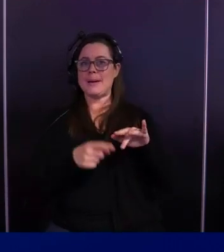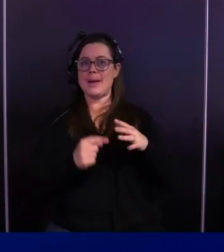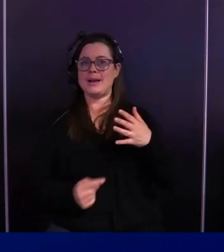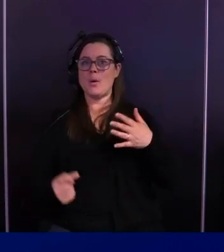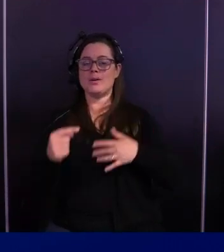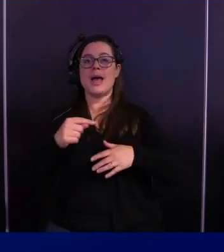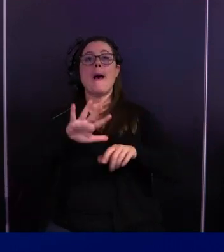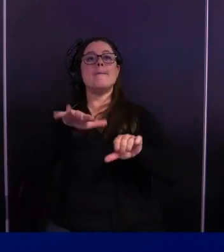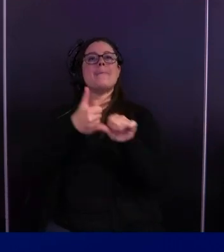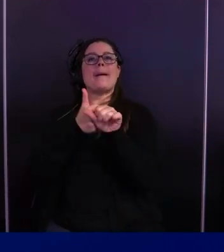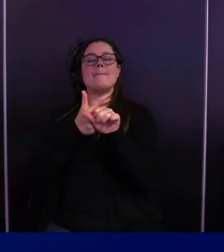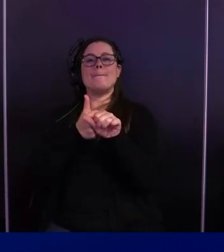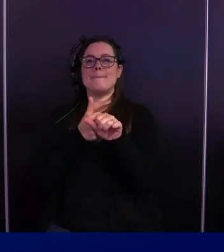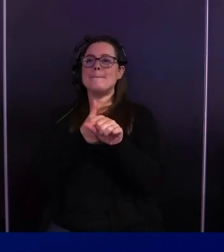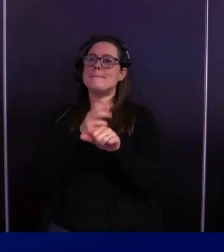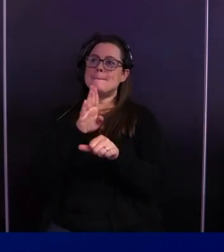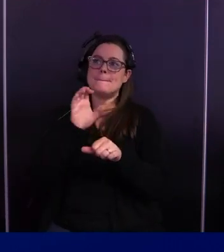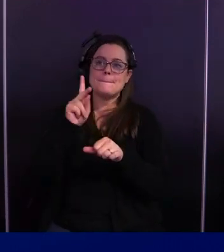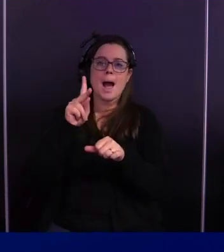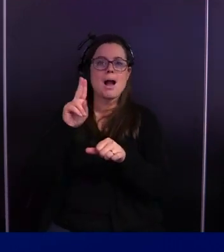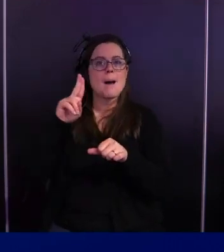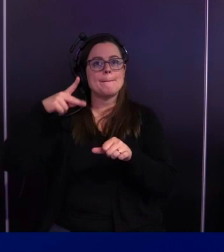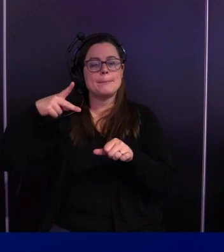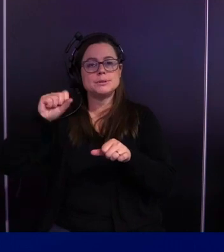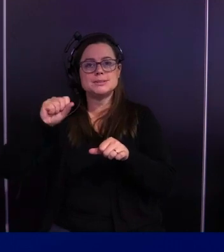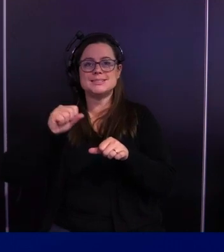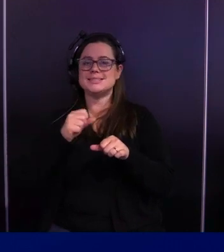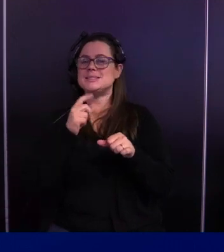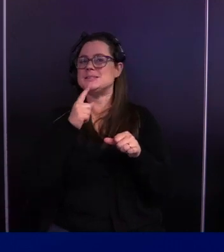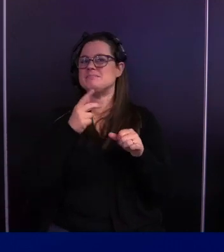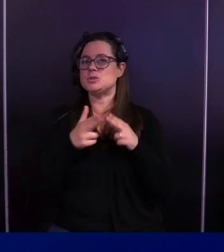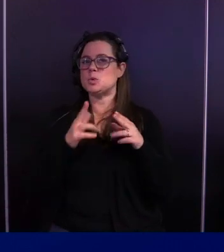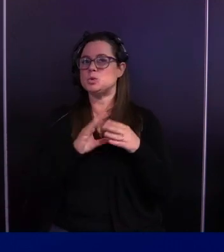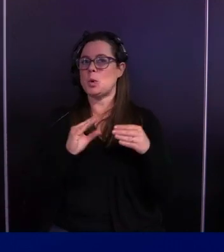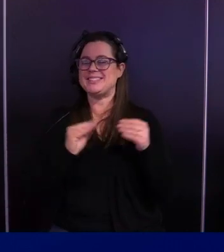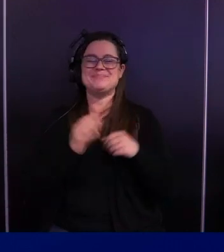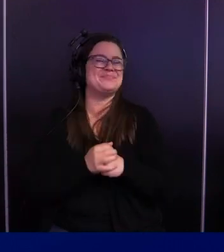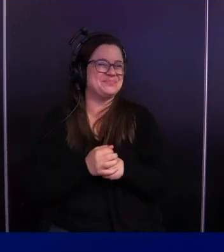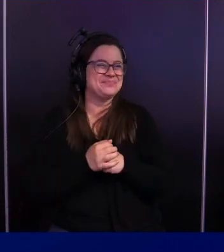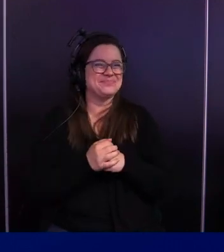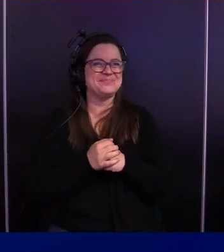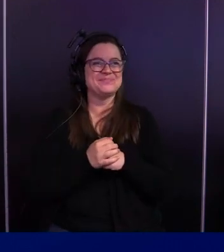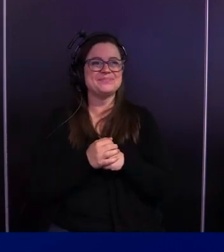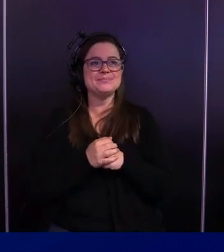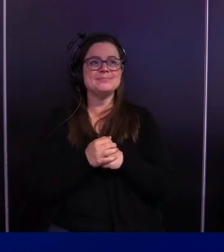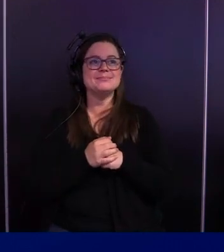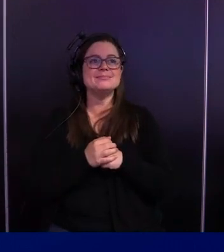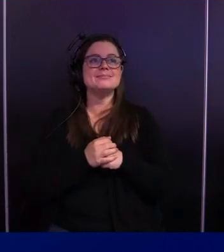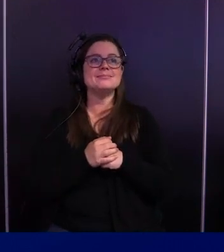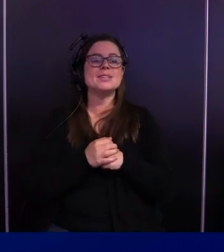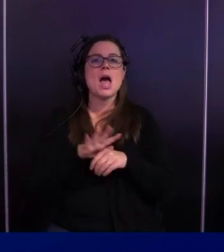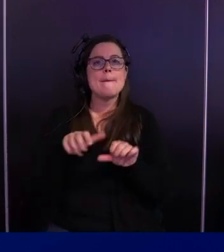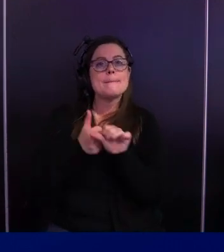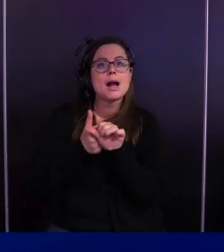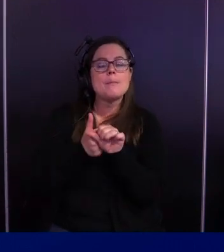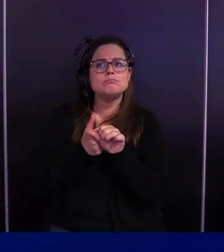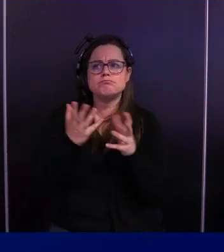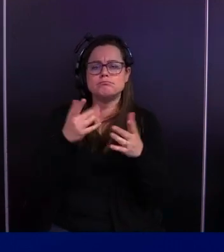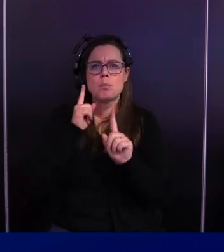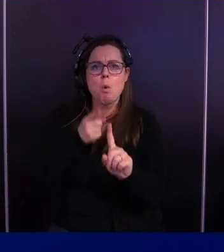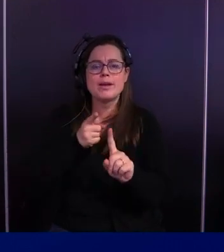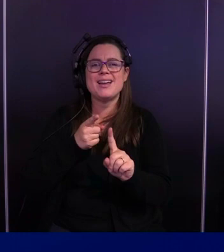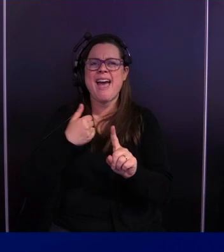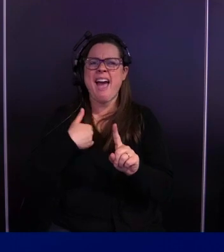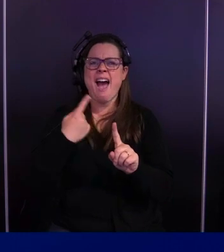backups. Backups. Yes. So I want a little story. The idea of a backup is to have something you